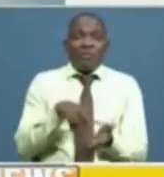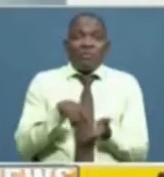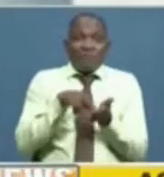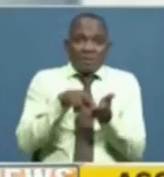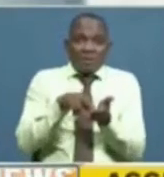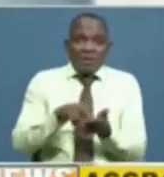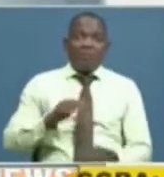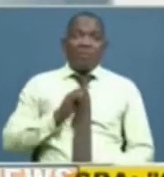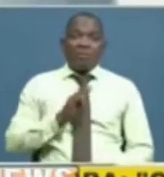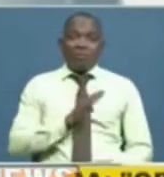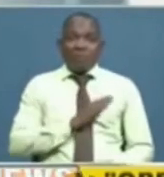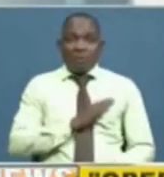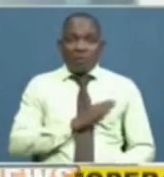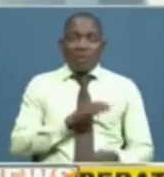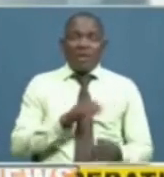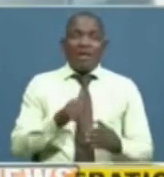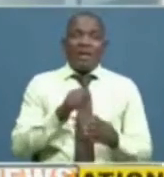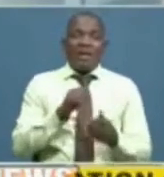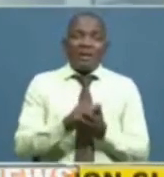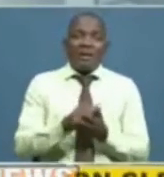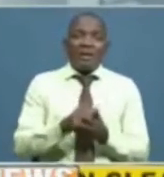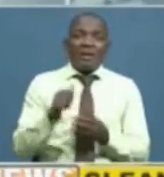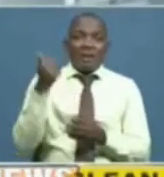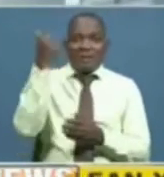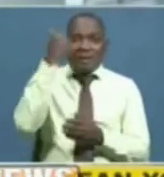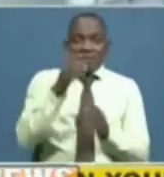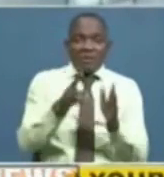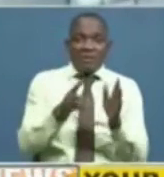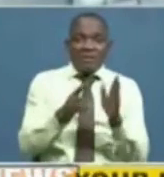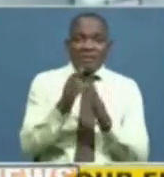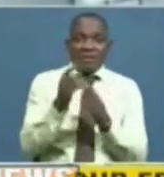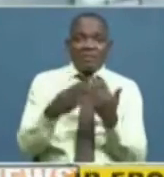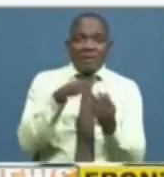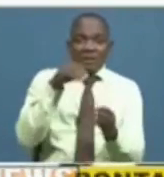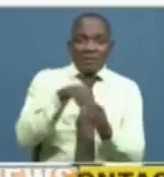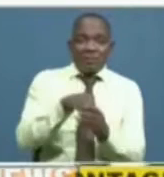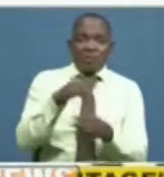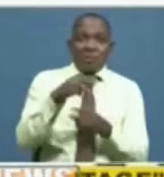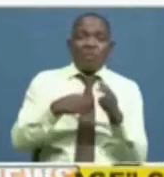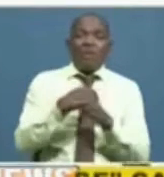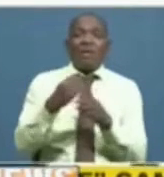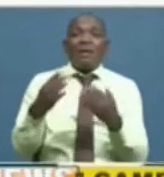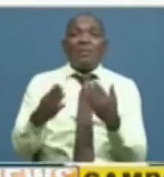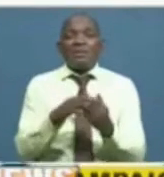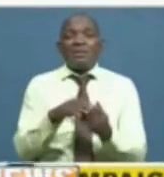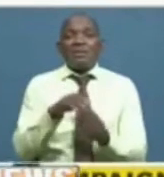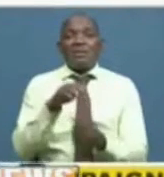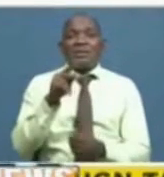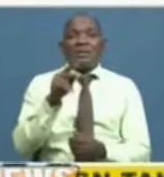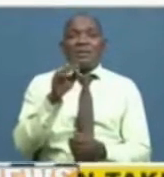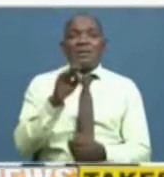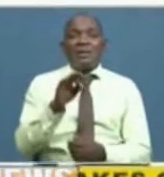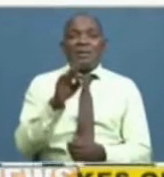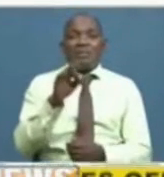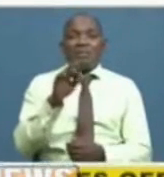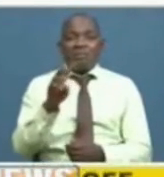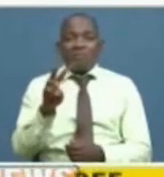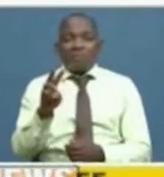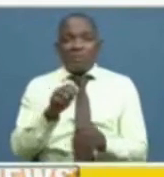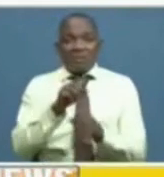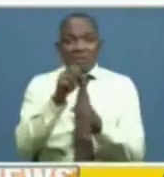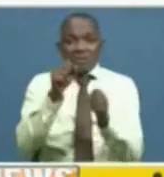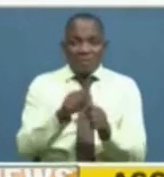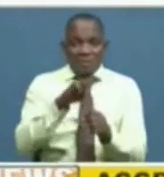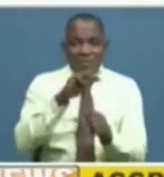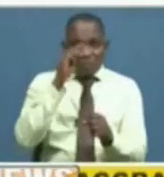board on observer status include the African Development Bank, the World Bank, and KfW. In a statement, the Ministry